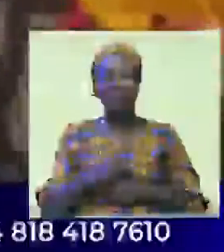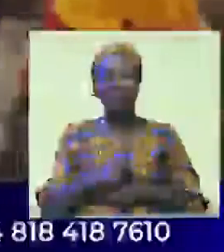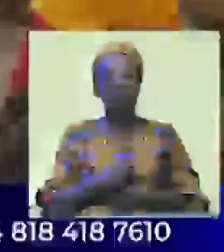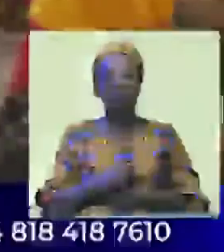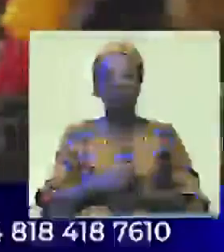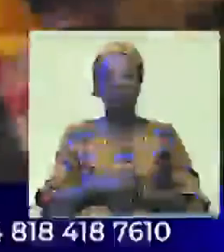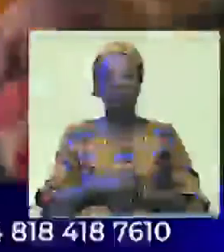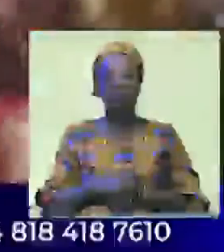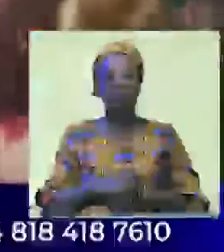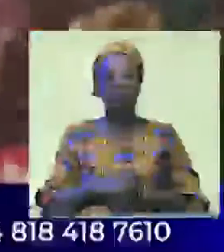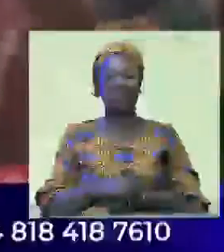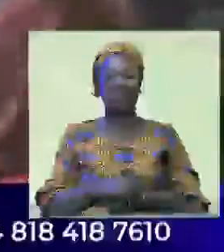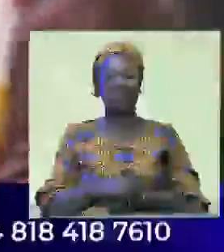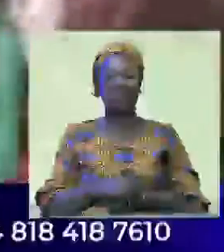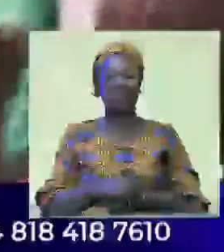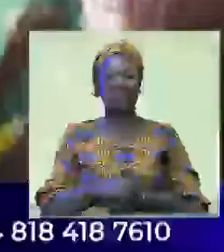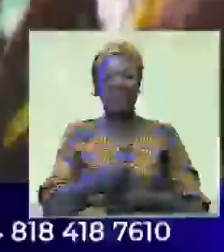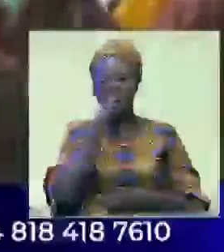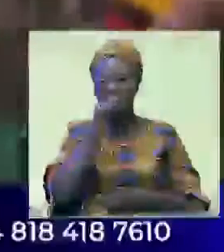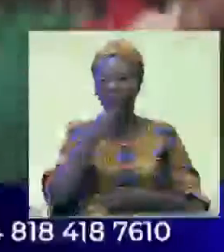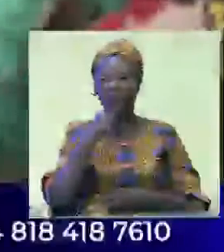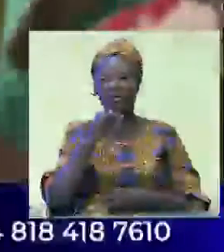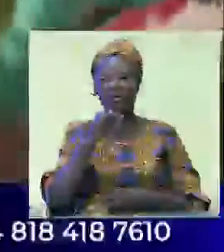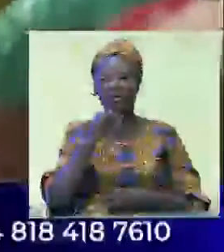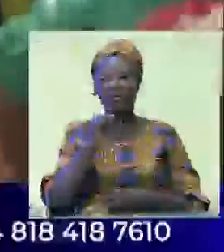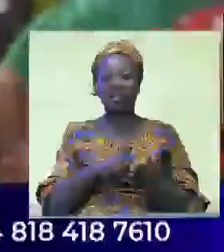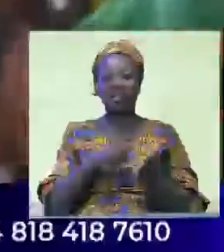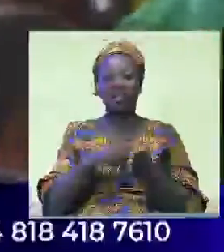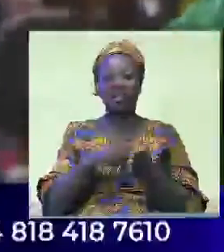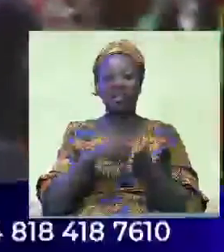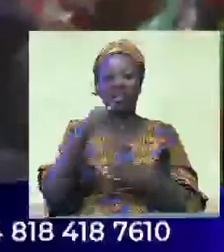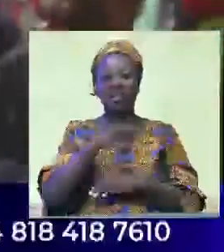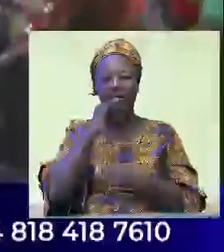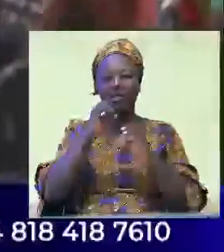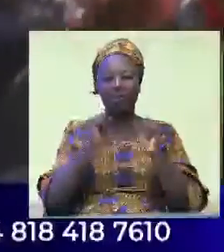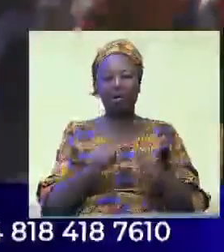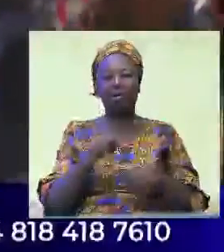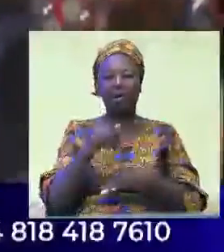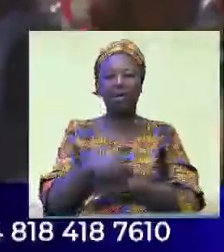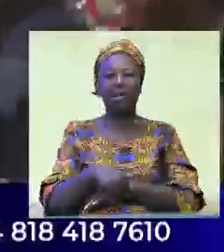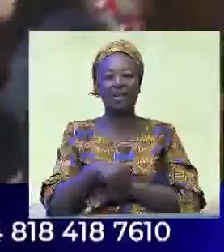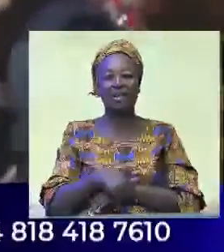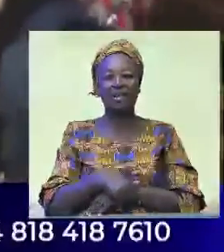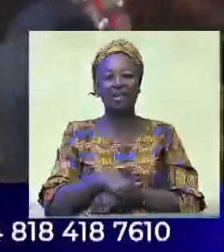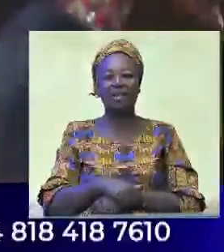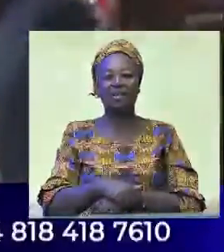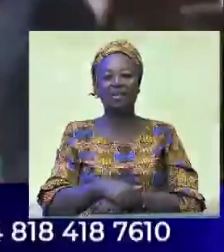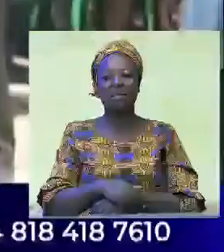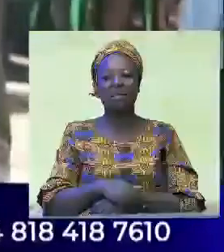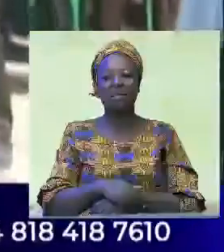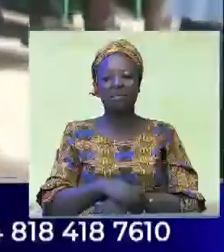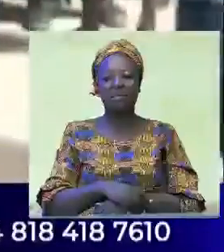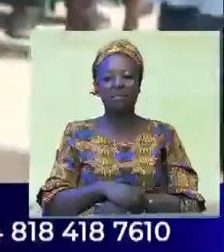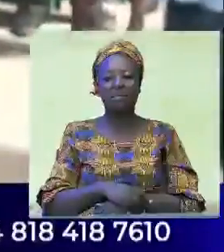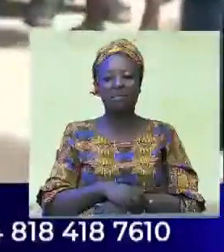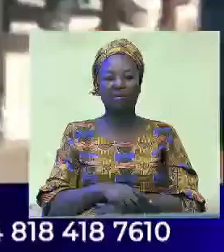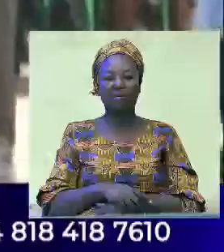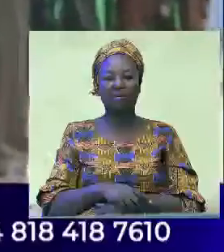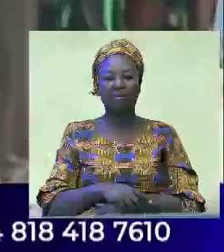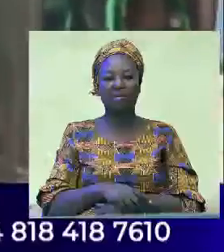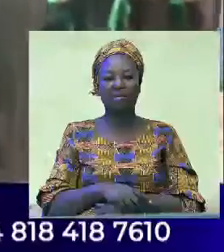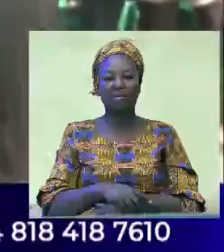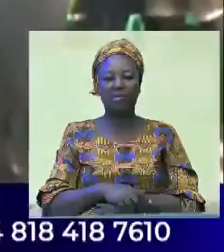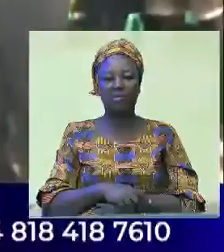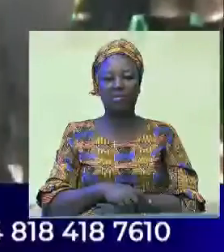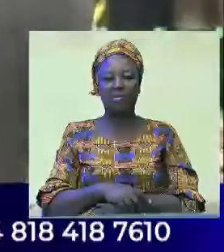them out. I'm telling you, tonight is power night. Tonight is power night. Anywhere